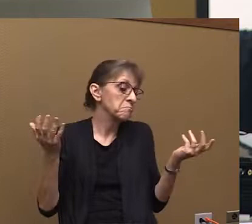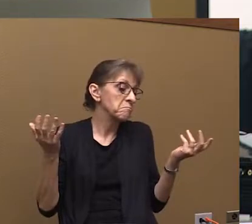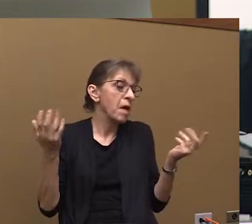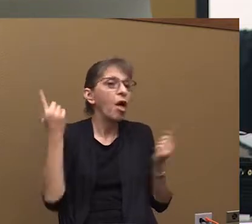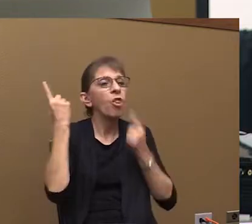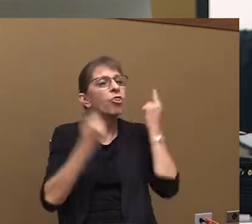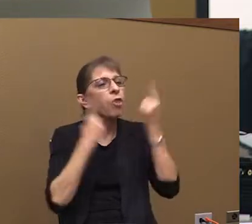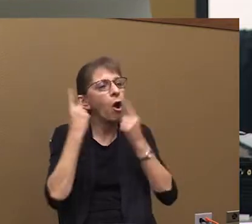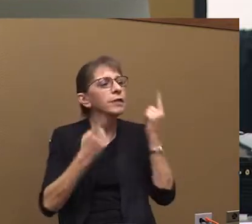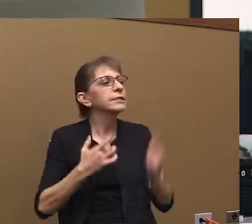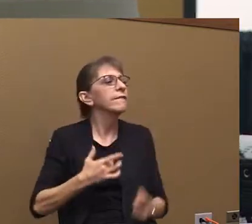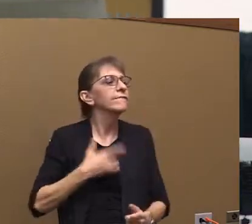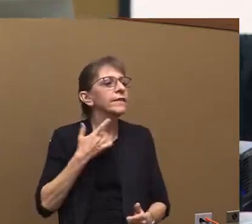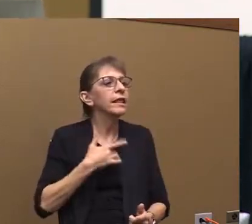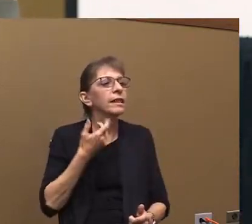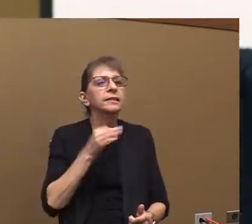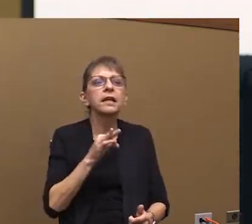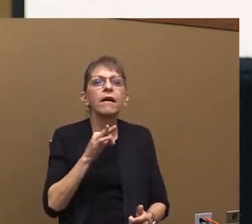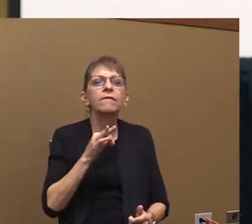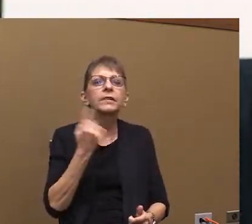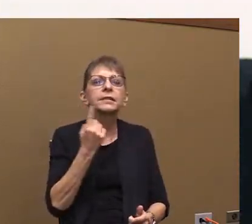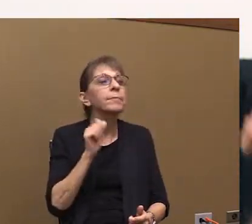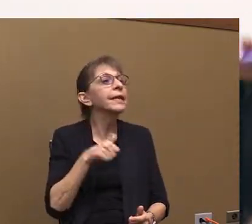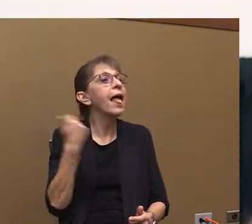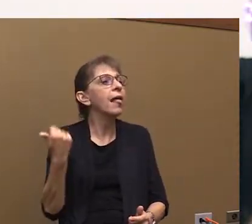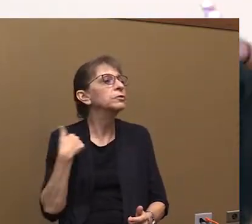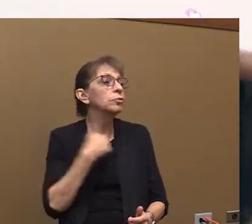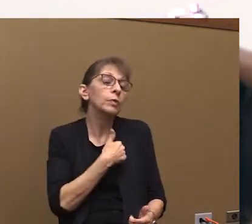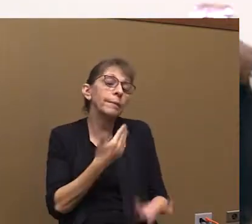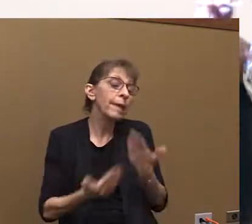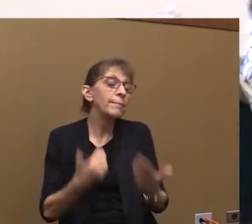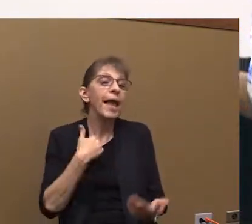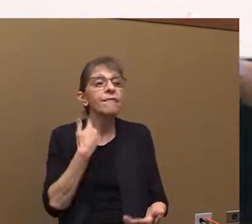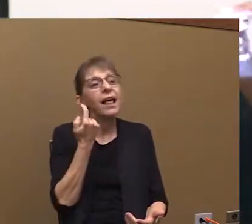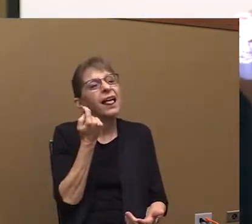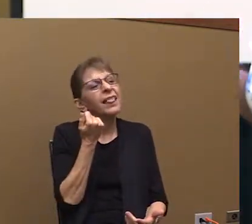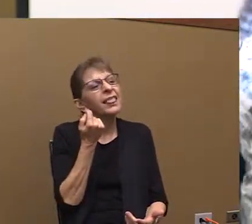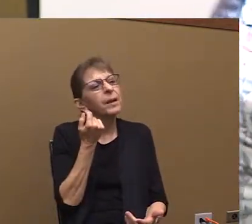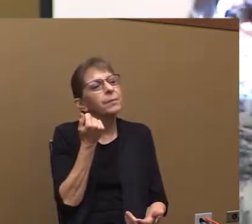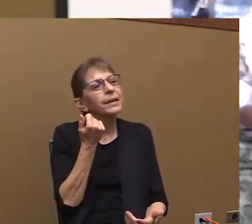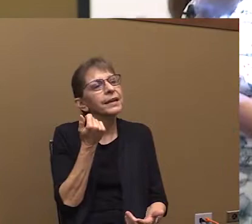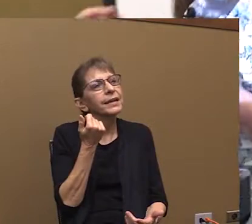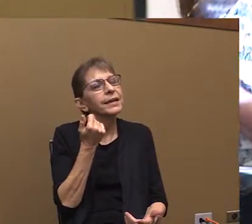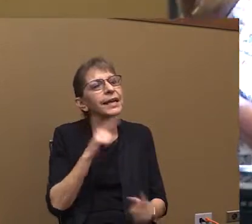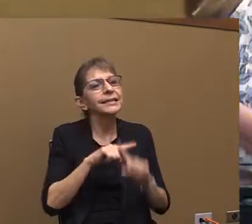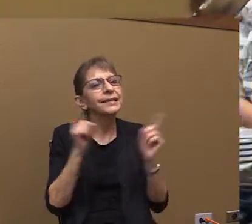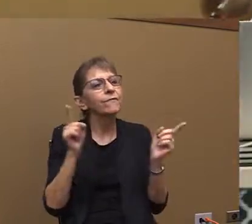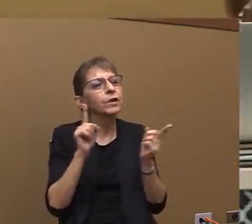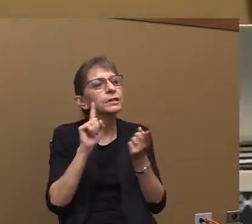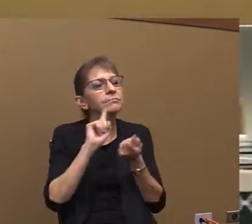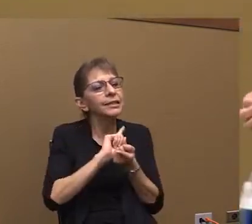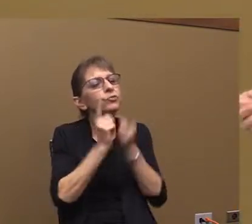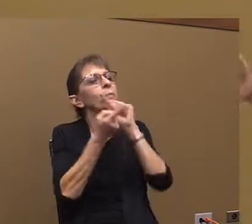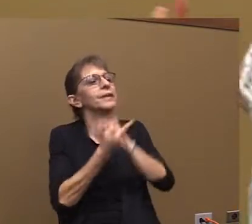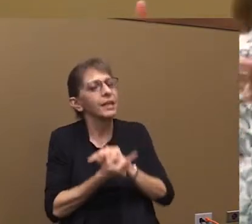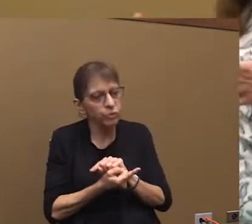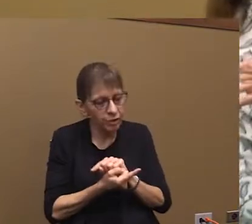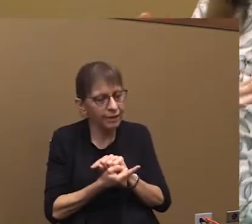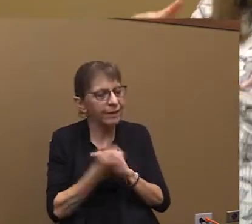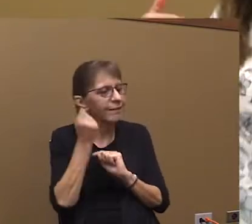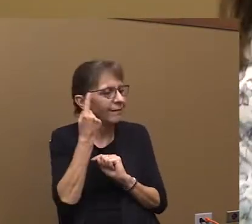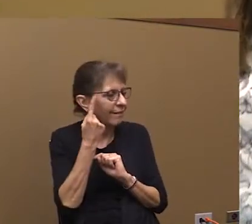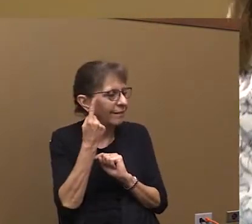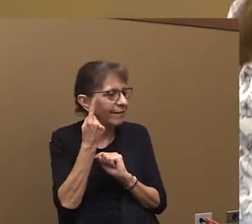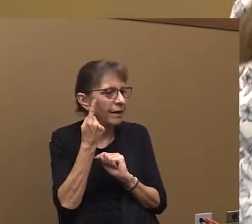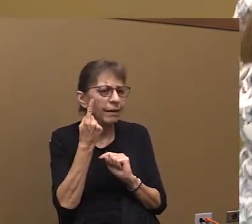the thoughts and feelings of somebody else, we might have a little bit of a different interpretation, and you